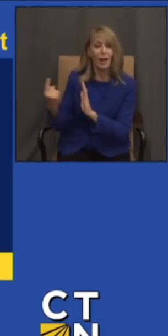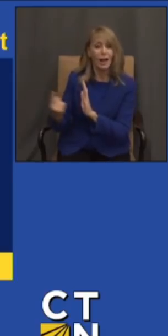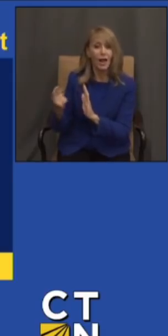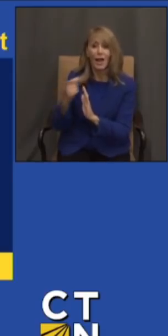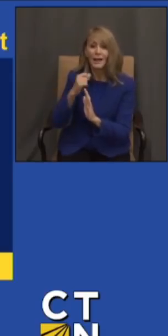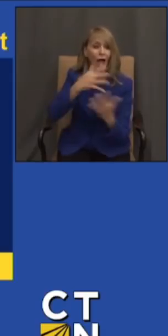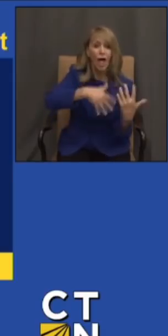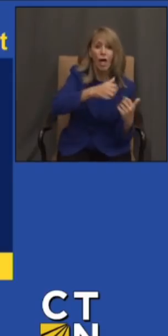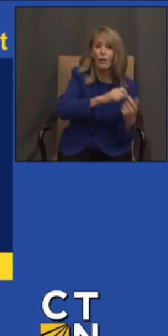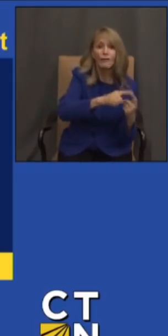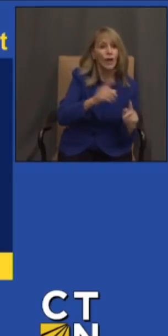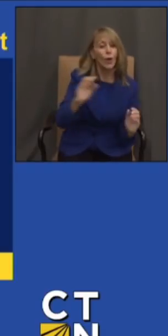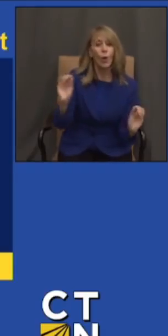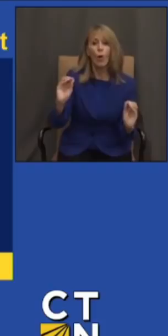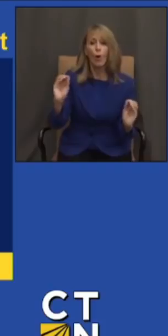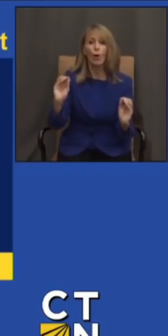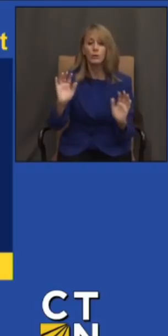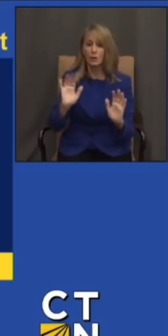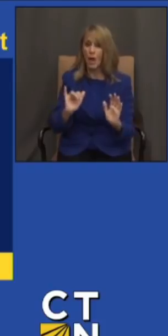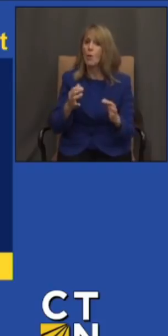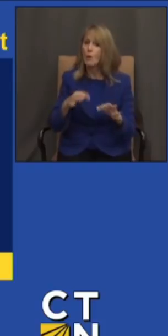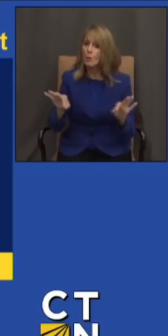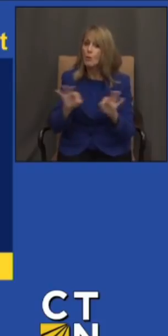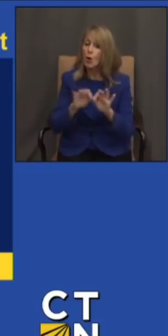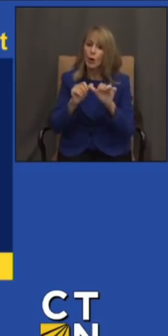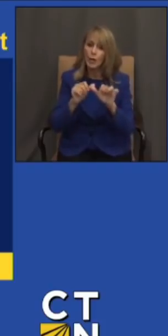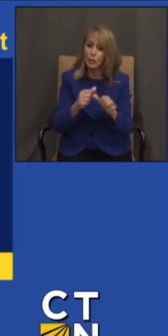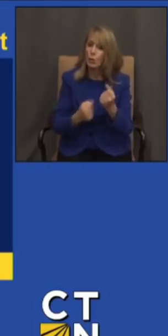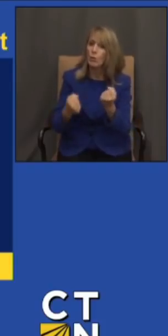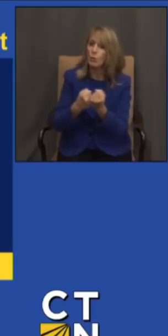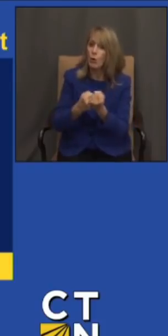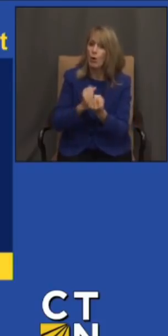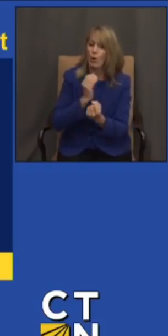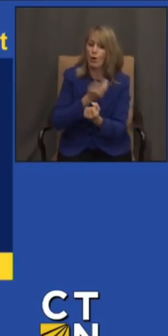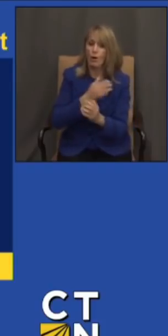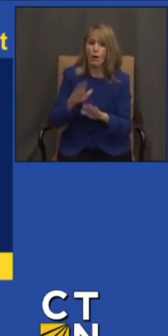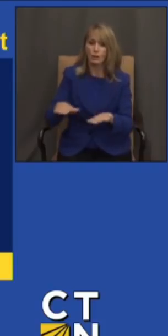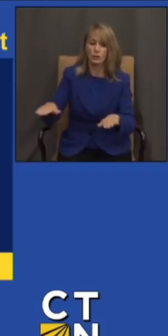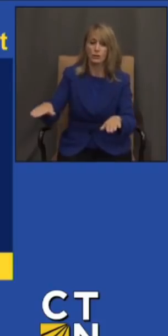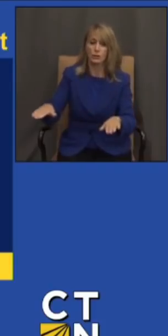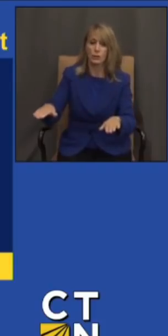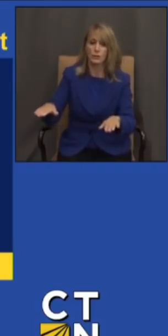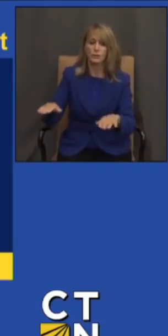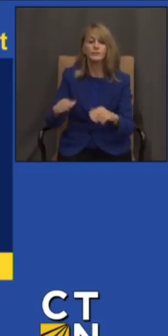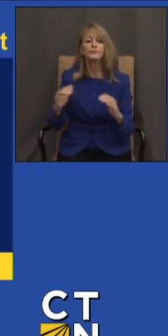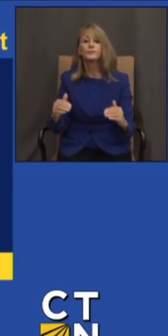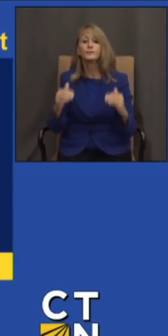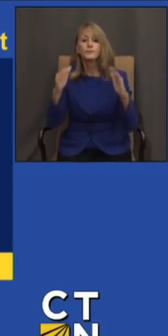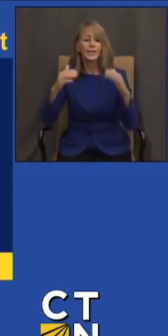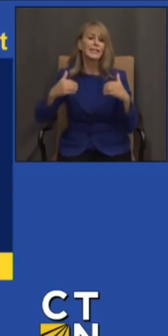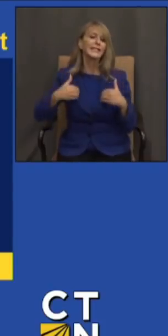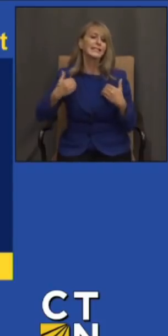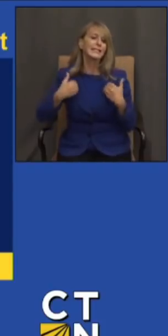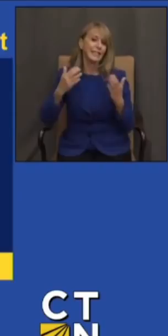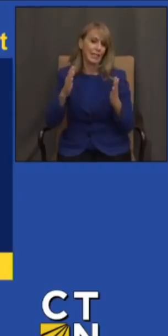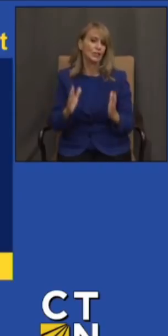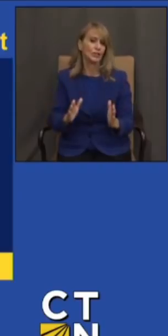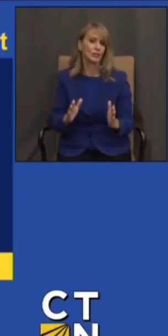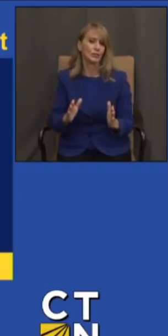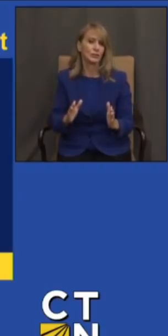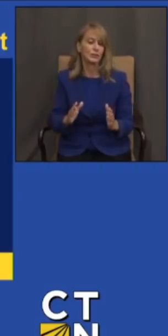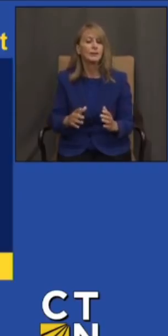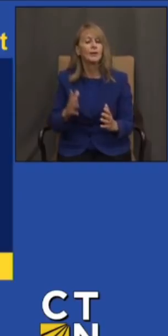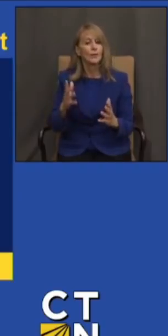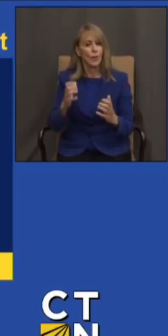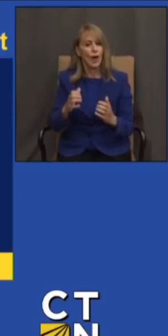attention as we support them. You kind of move across the lifespan to our teens and adolescents. And, I have to give a